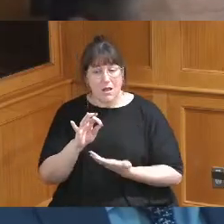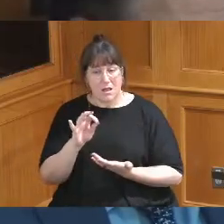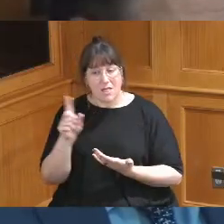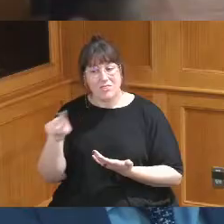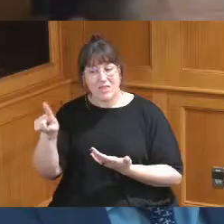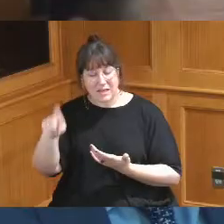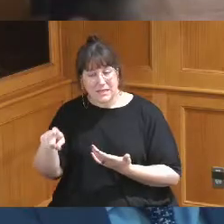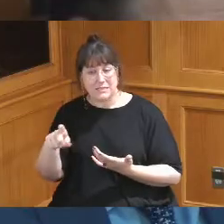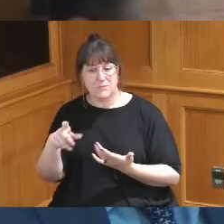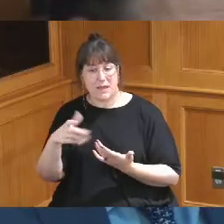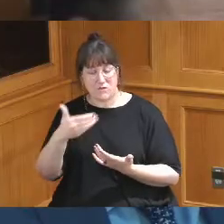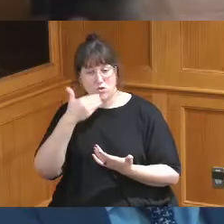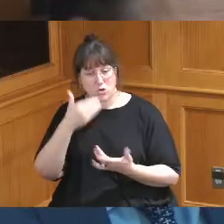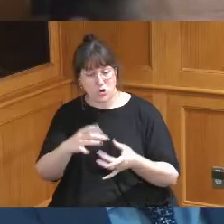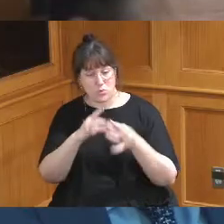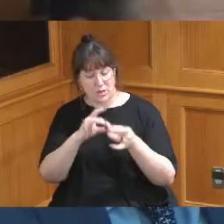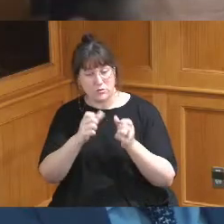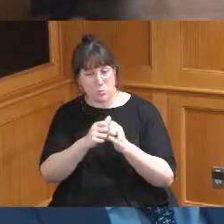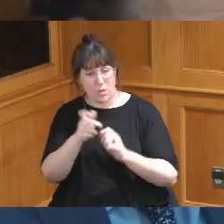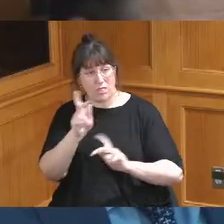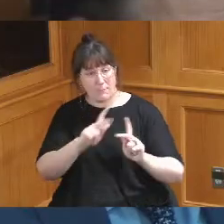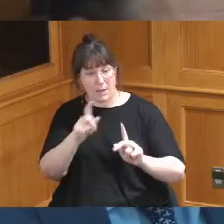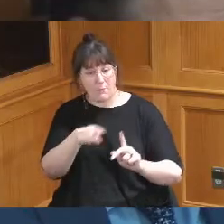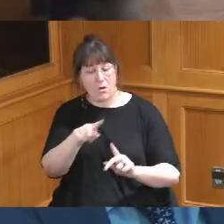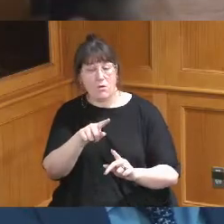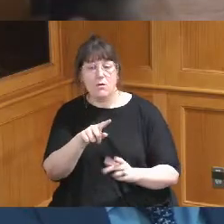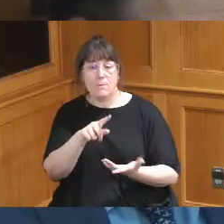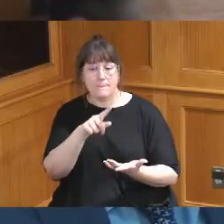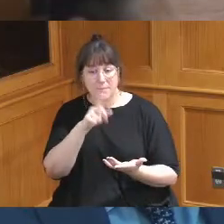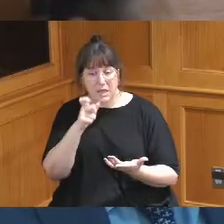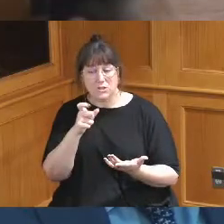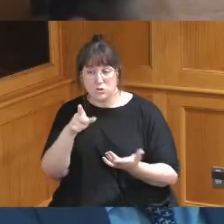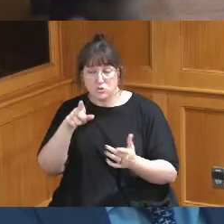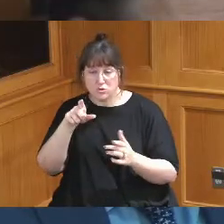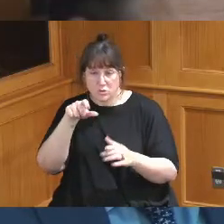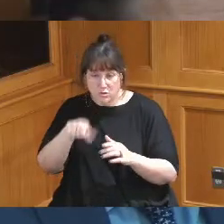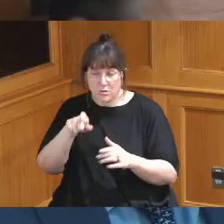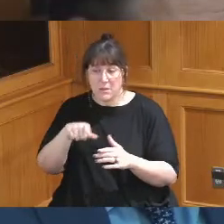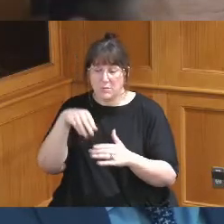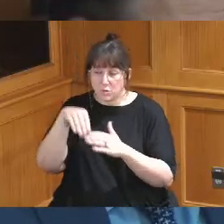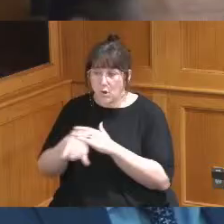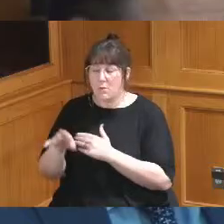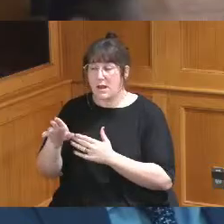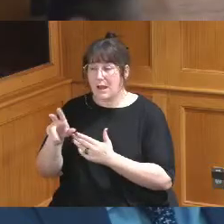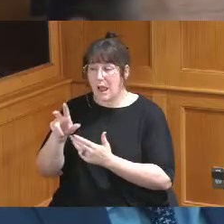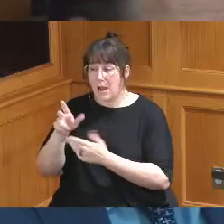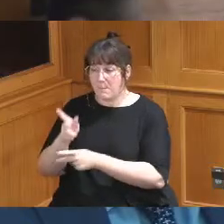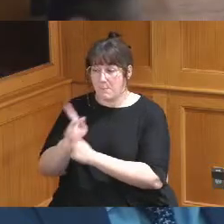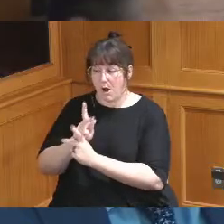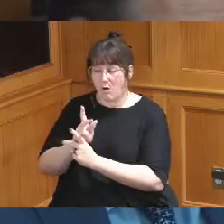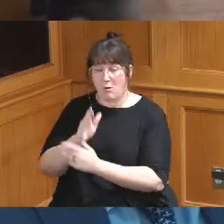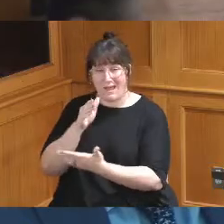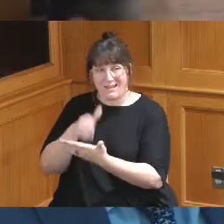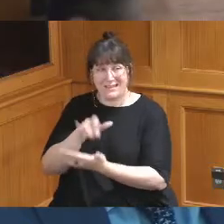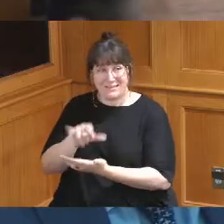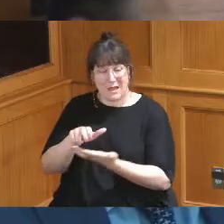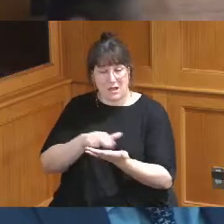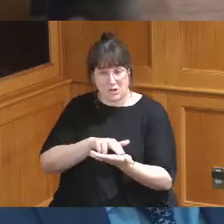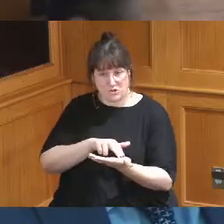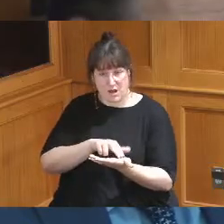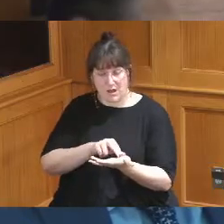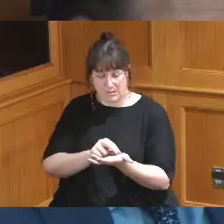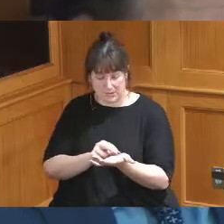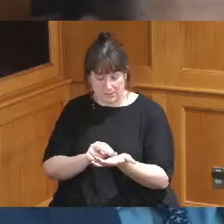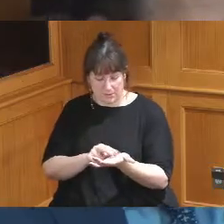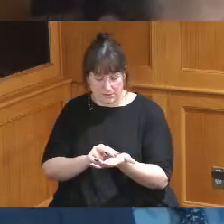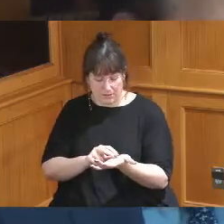a lot of times you could go to the bank and borrow against the contract to be able to get access to working capital, all